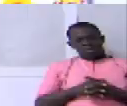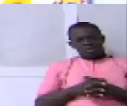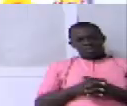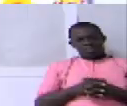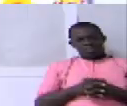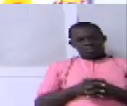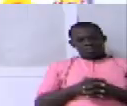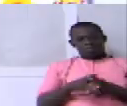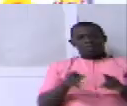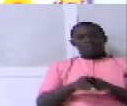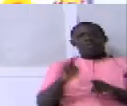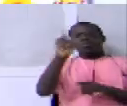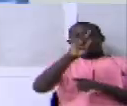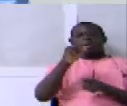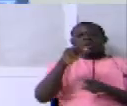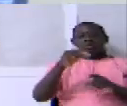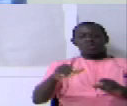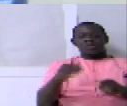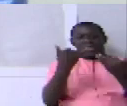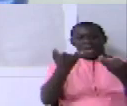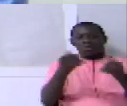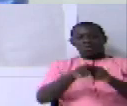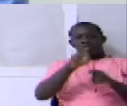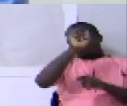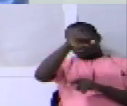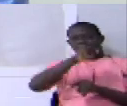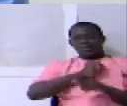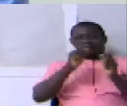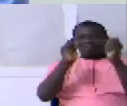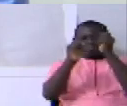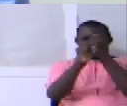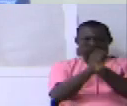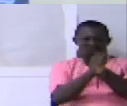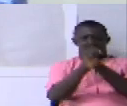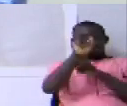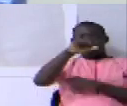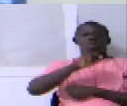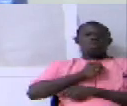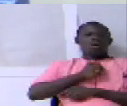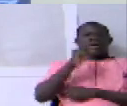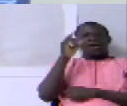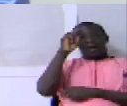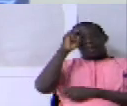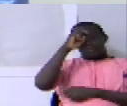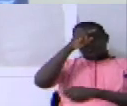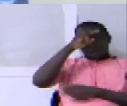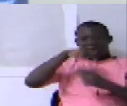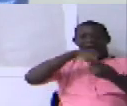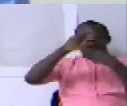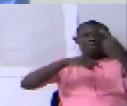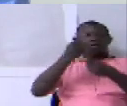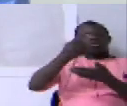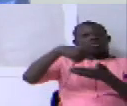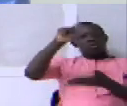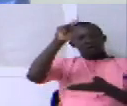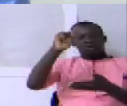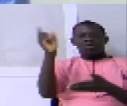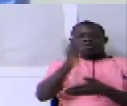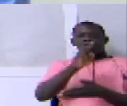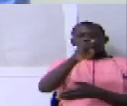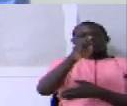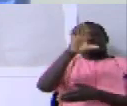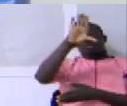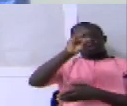what stage did you change your mind about the correctness of what you have done?